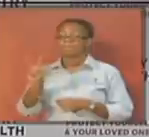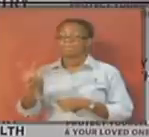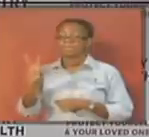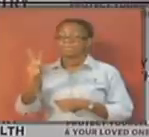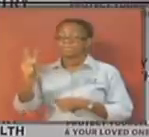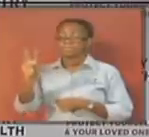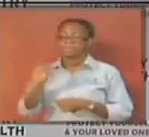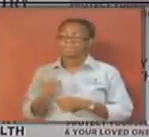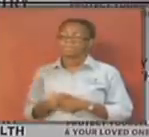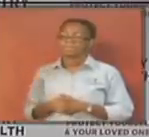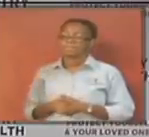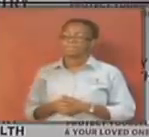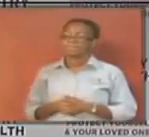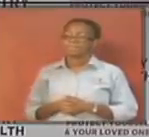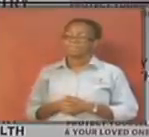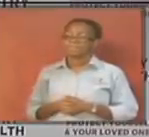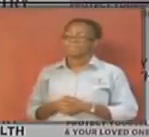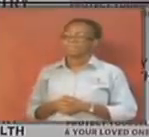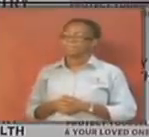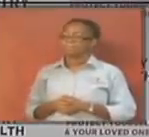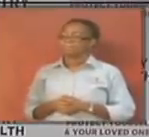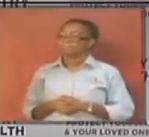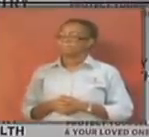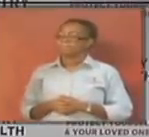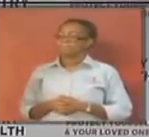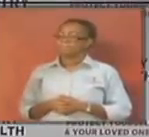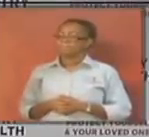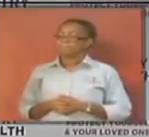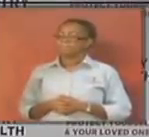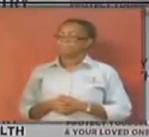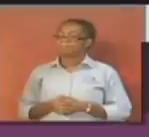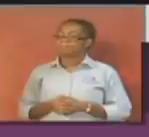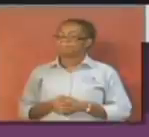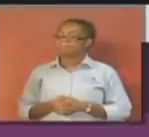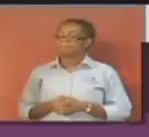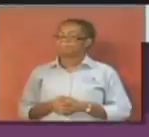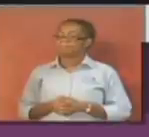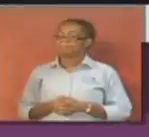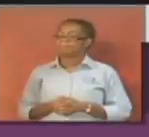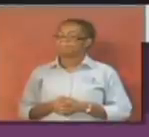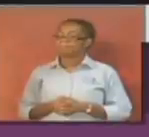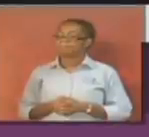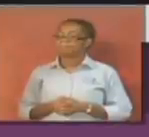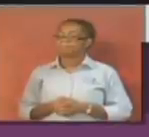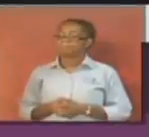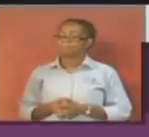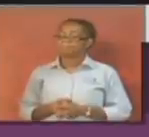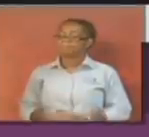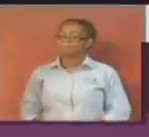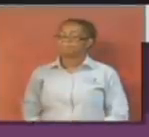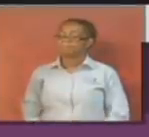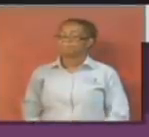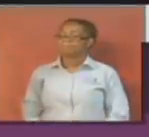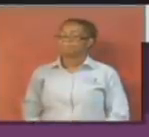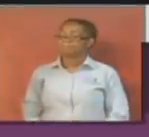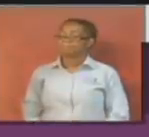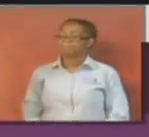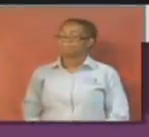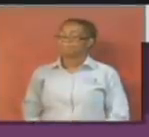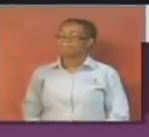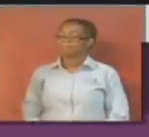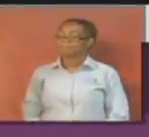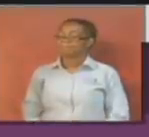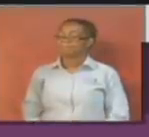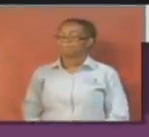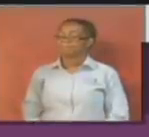Hi, I was wondering in terms of what would we need, or what would we need if we have